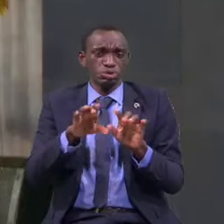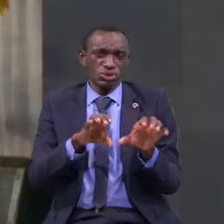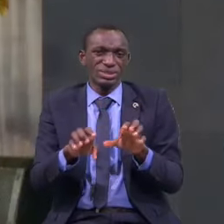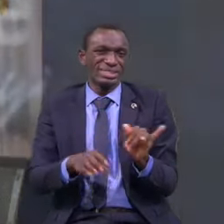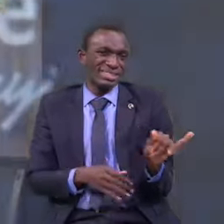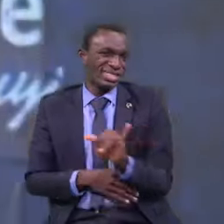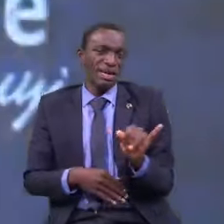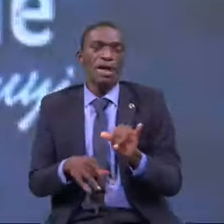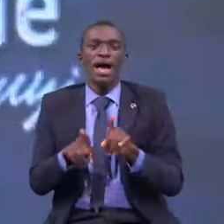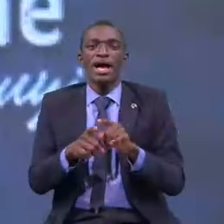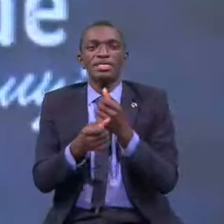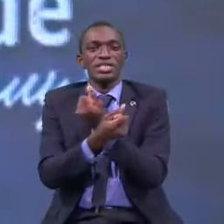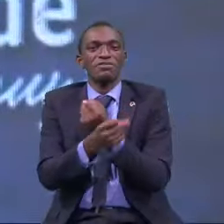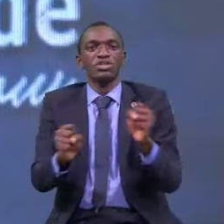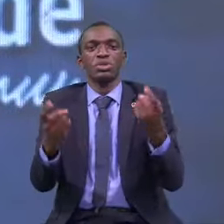now.